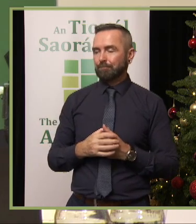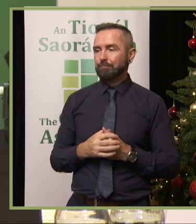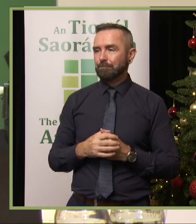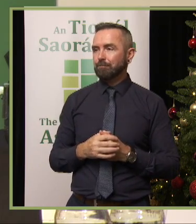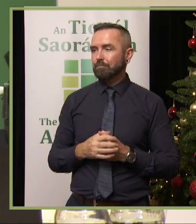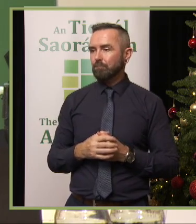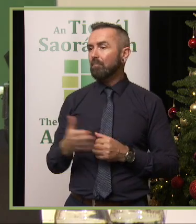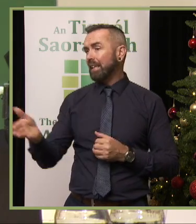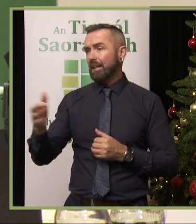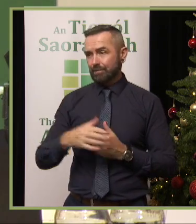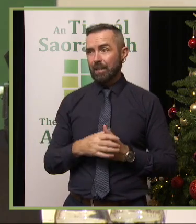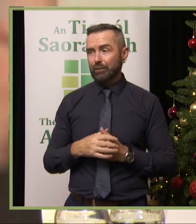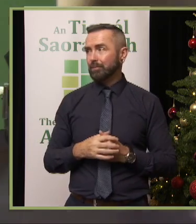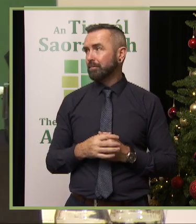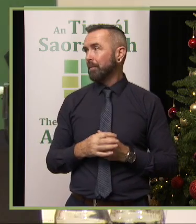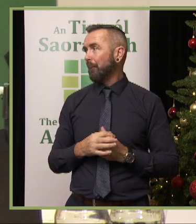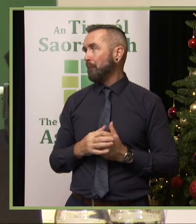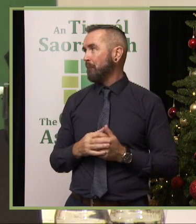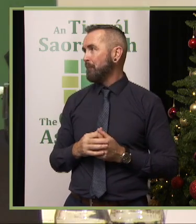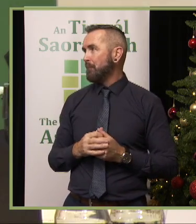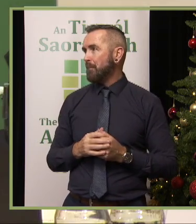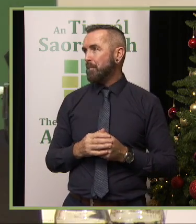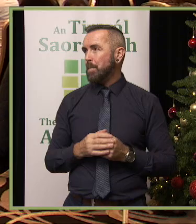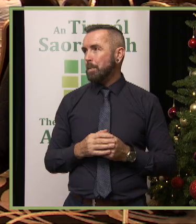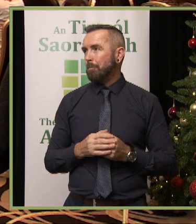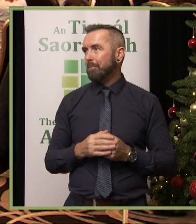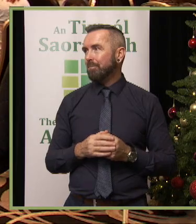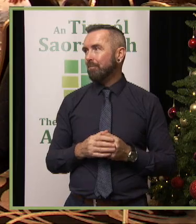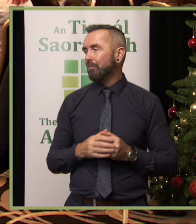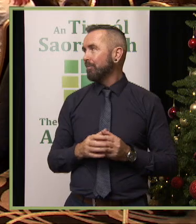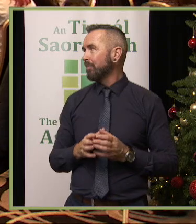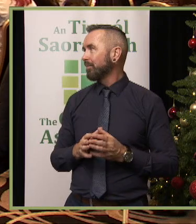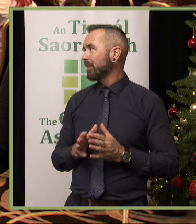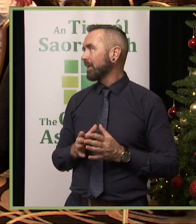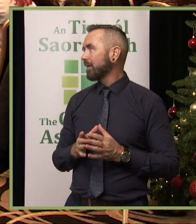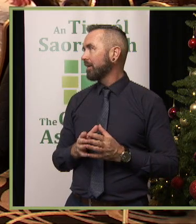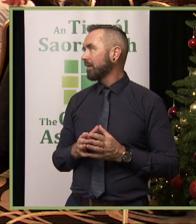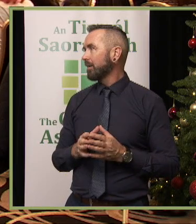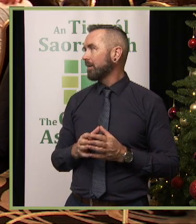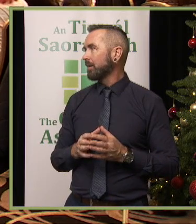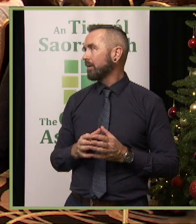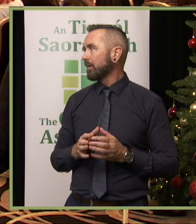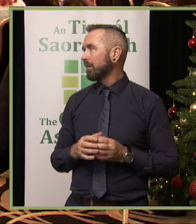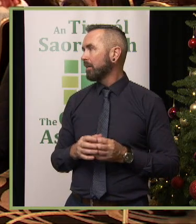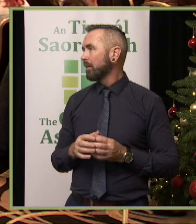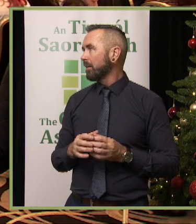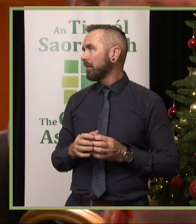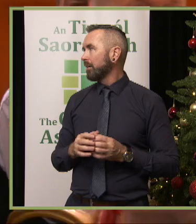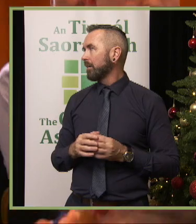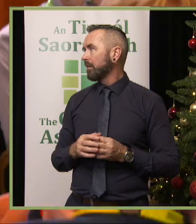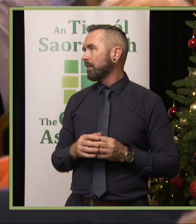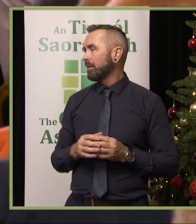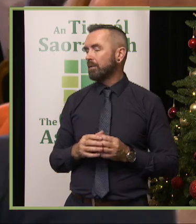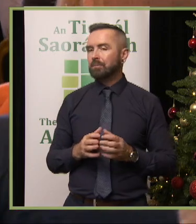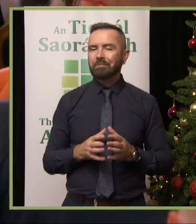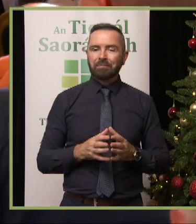on it in a minute when we see it. Is that okay, Dan? Thank you. Table 2? Yeah, sorry, mine was the same as that. Oh, it's same. Very similar. Very